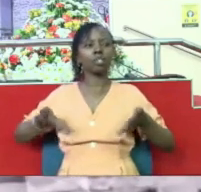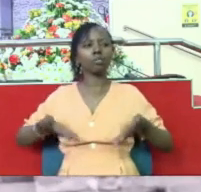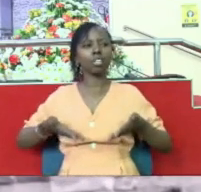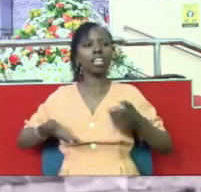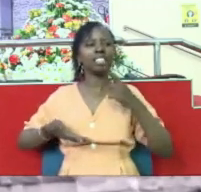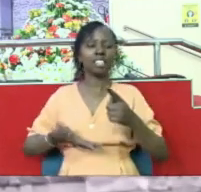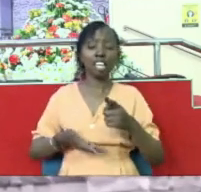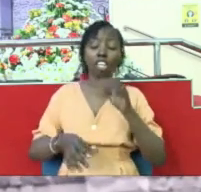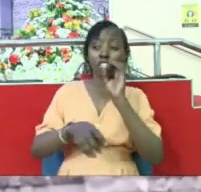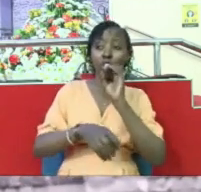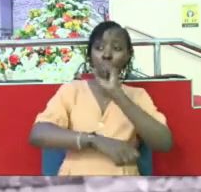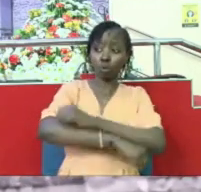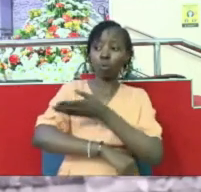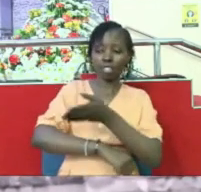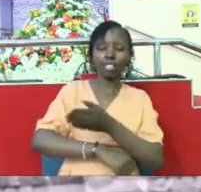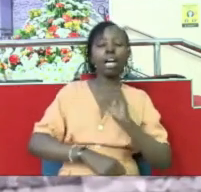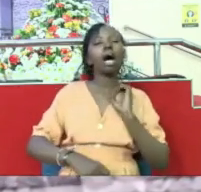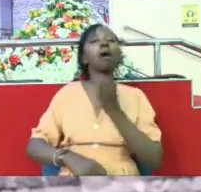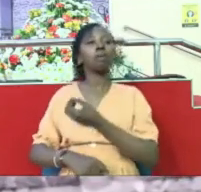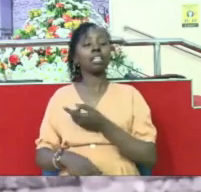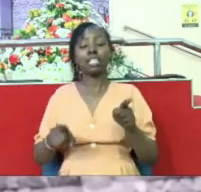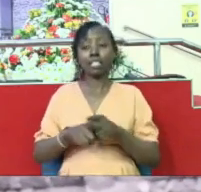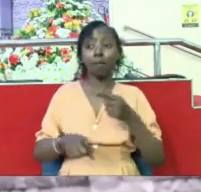mimi. Even me. Nilipanda. I was part of this.